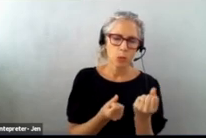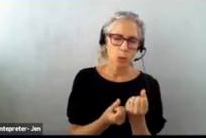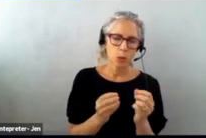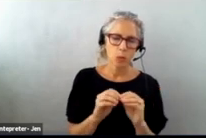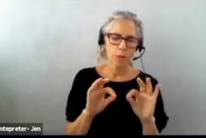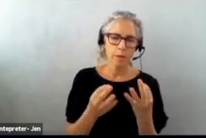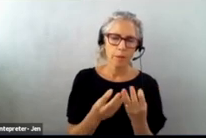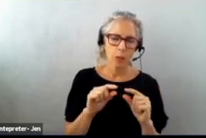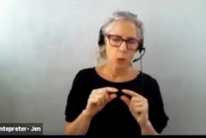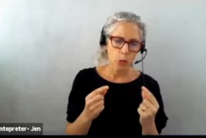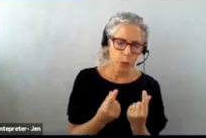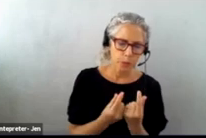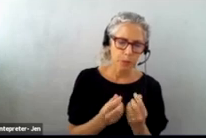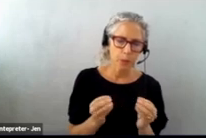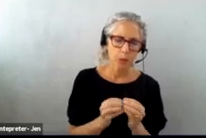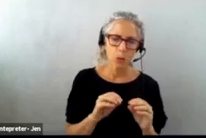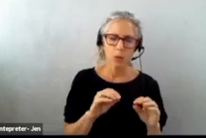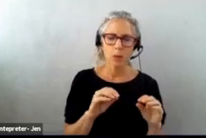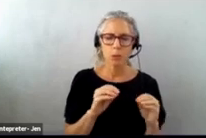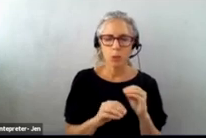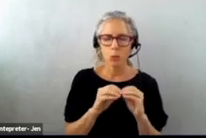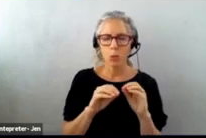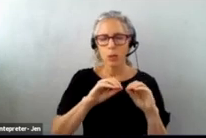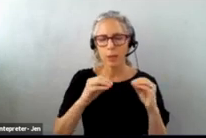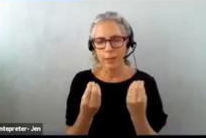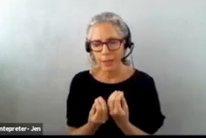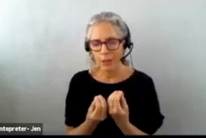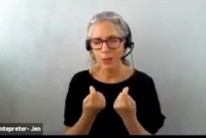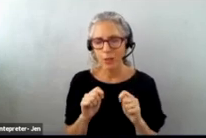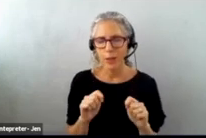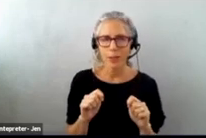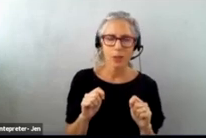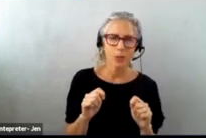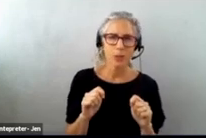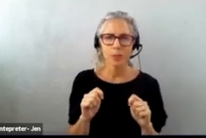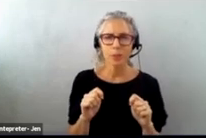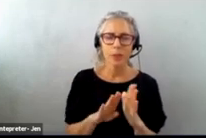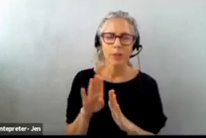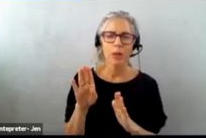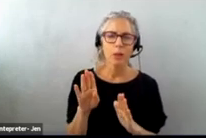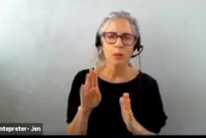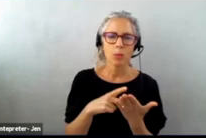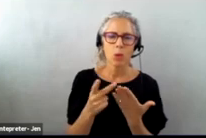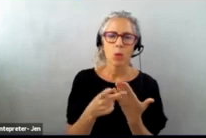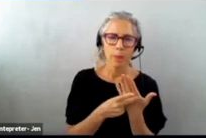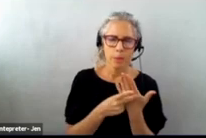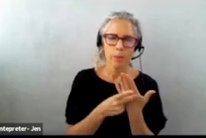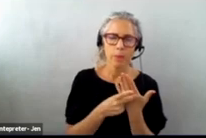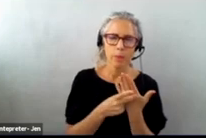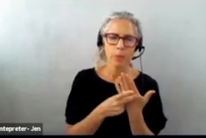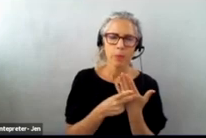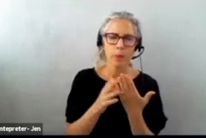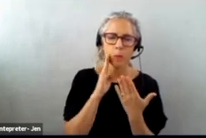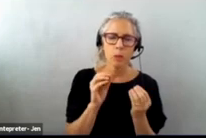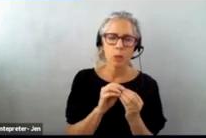family groups, more organizations are really trying to kind of develop programs that would be more